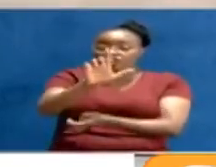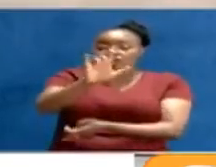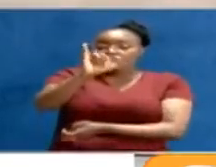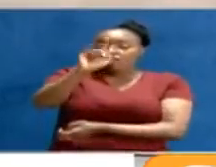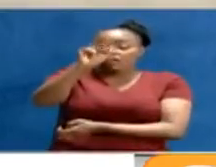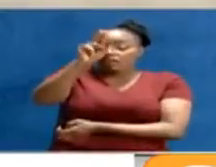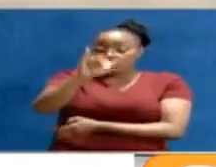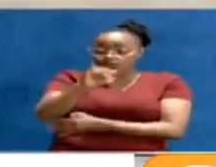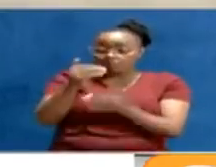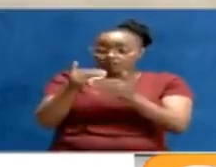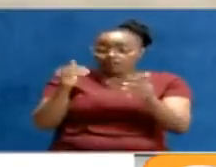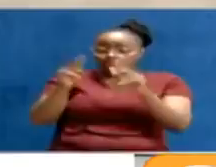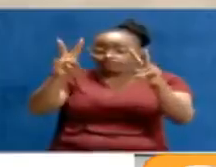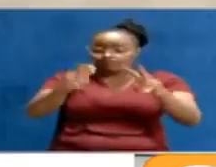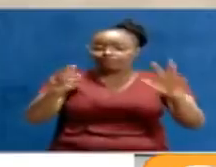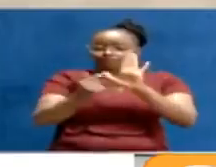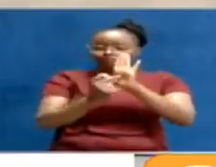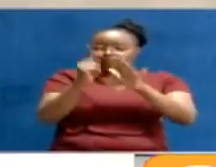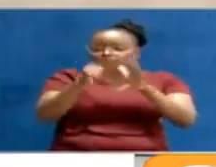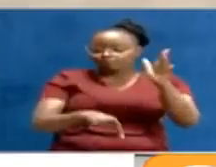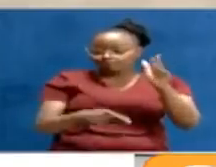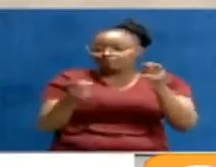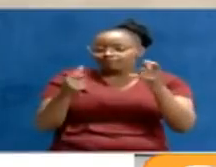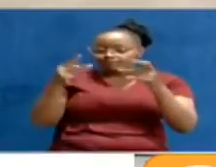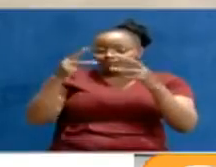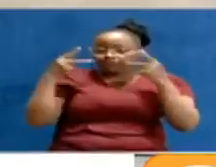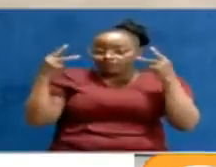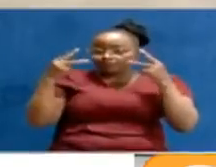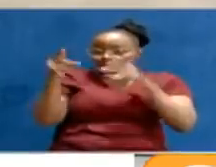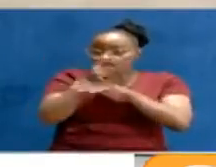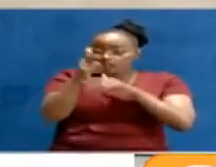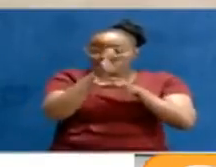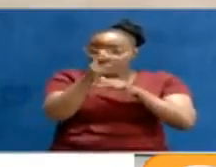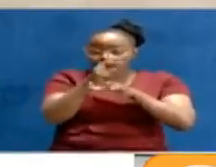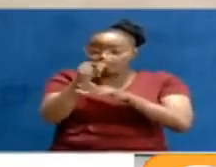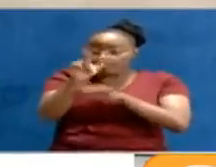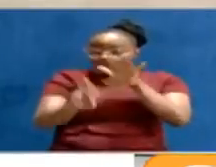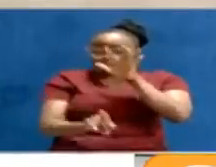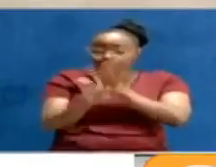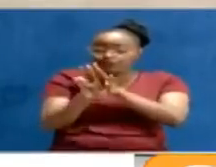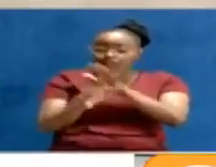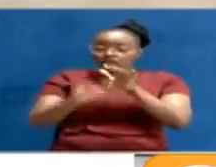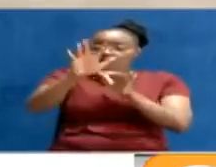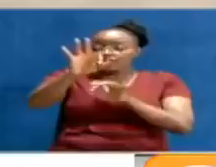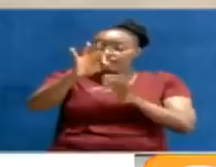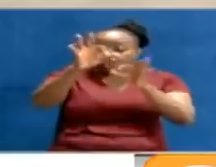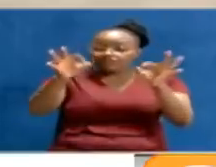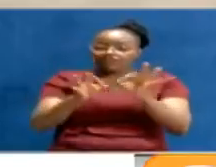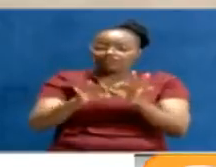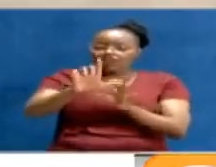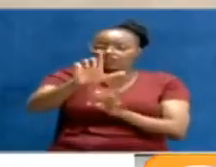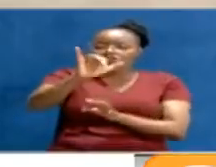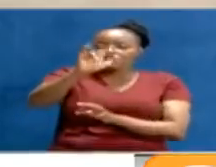Likoni, with initial investigations revealing a number of terror-related videos. Well, this comes as three families in